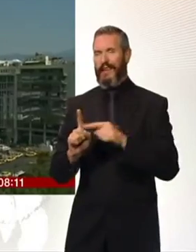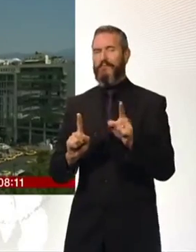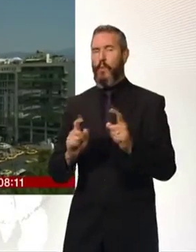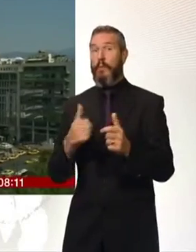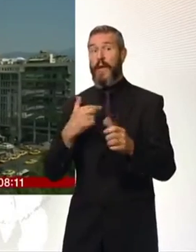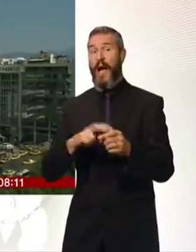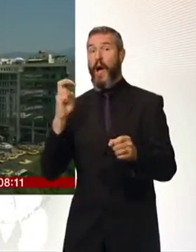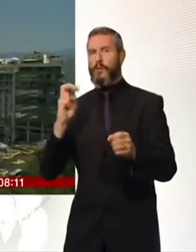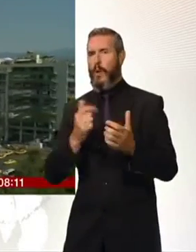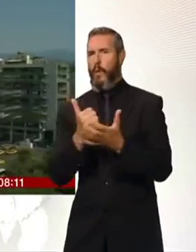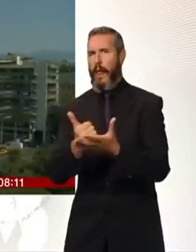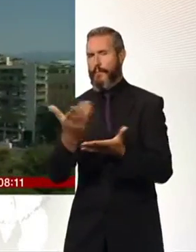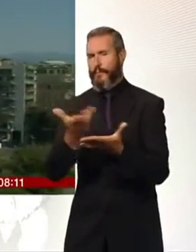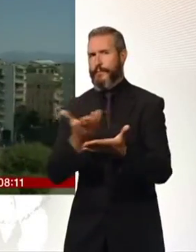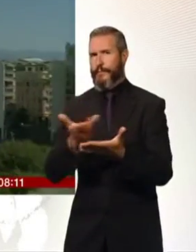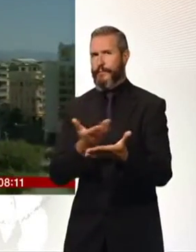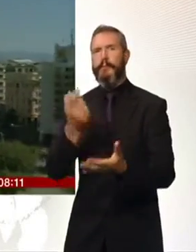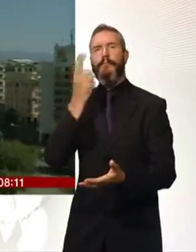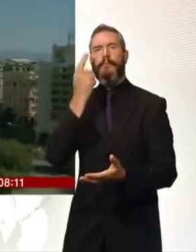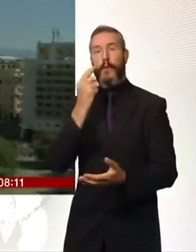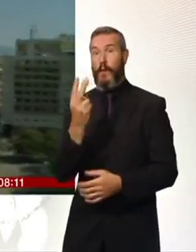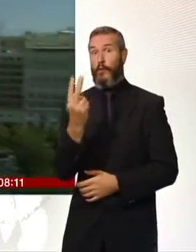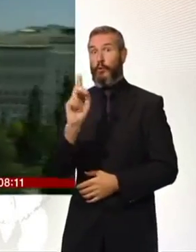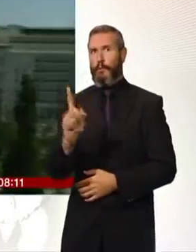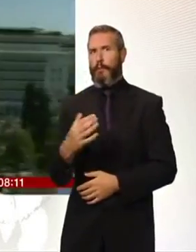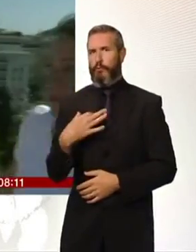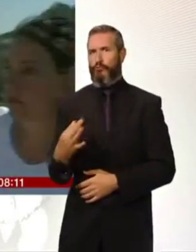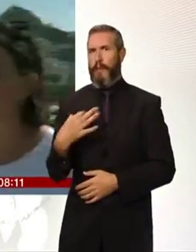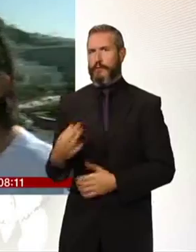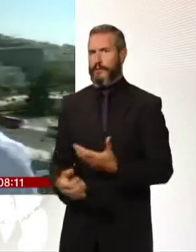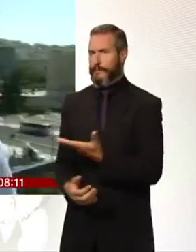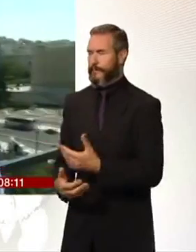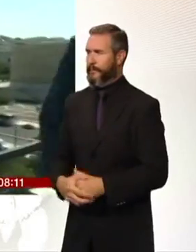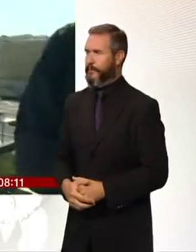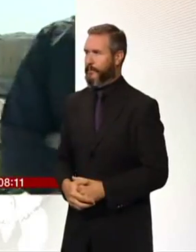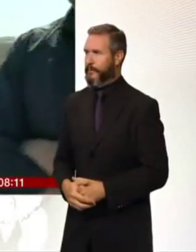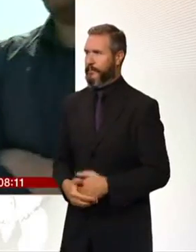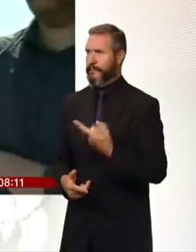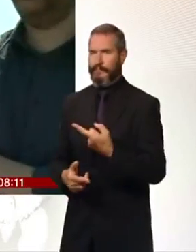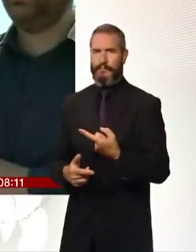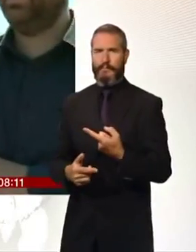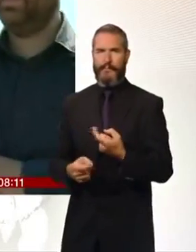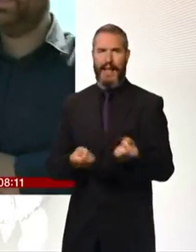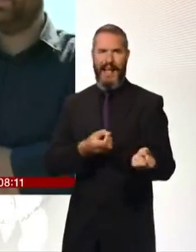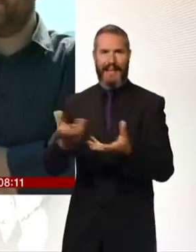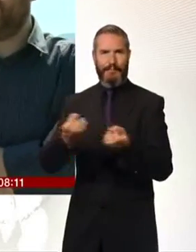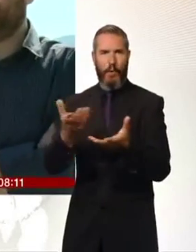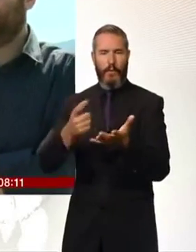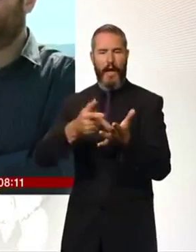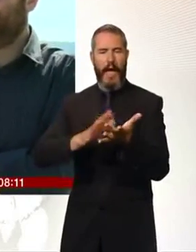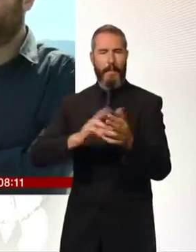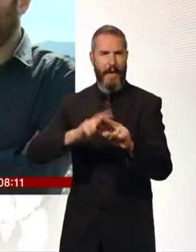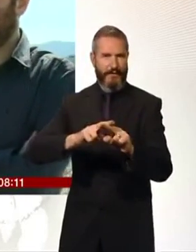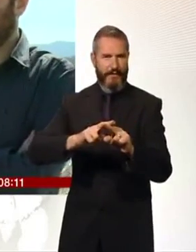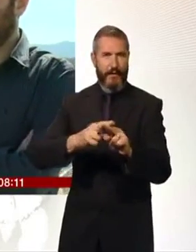negotiating process. Well, let's have a little bit more of a talk about this with two people who know a fair bit about it. Miranda Zaffa is an ex-board member with the IMF. You're from Greece.